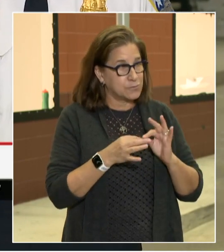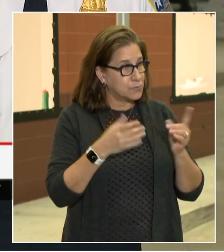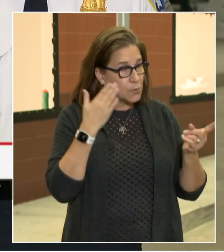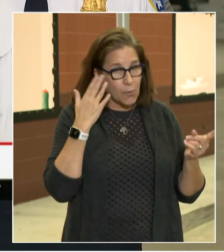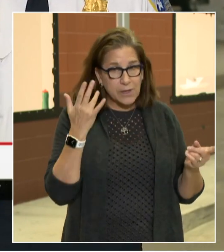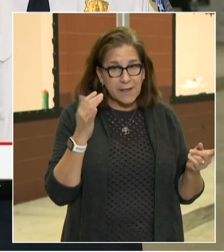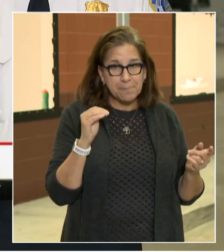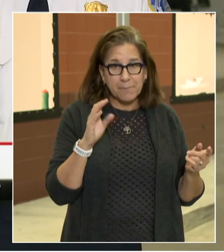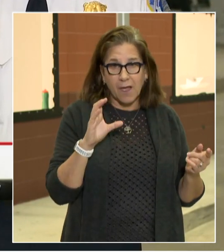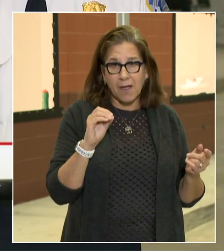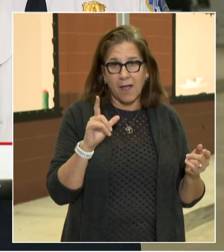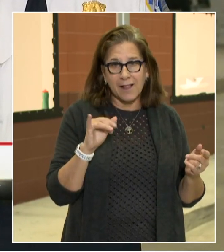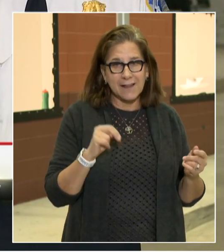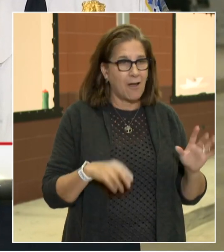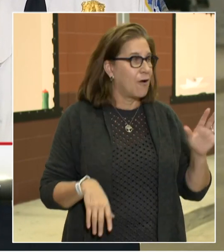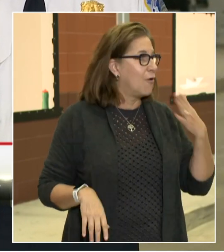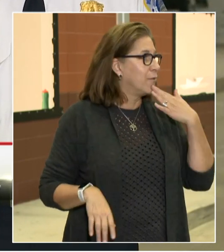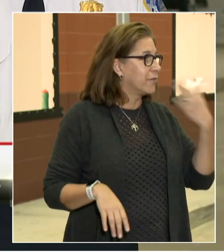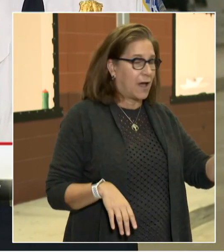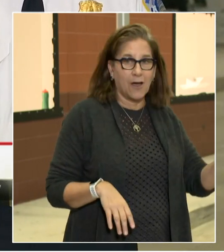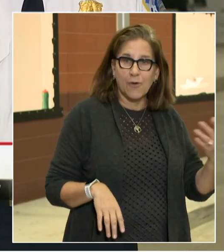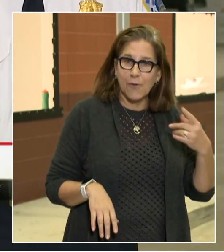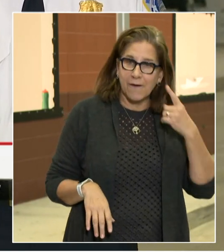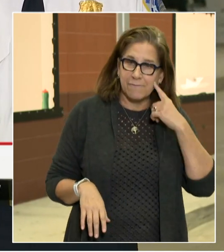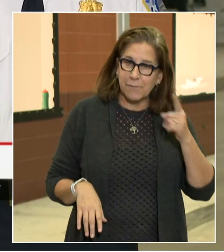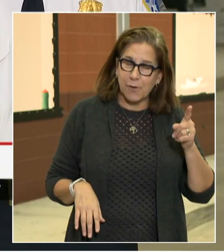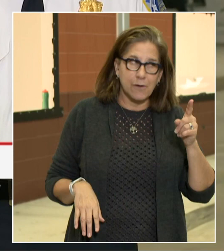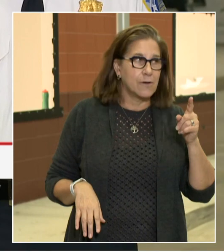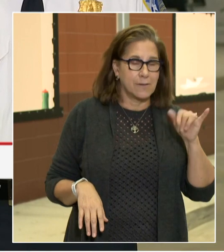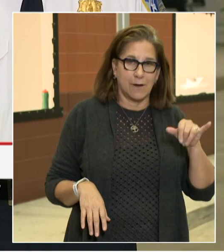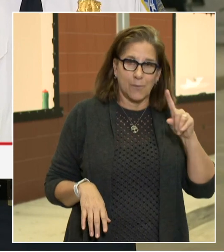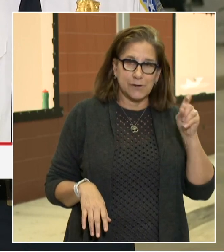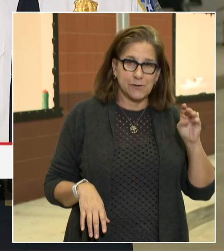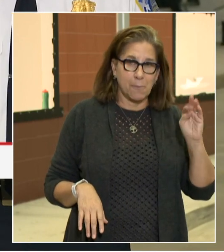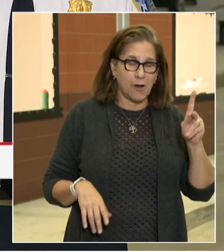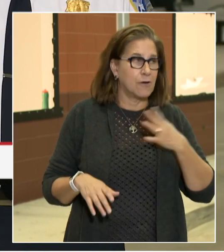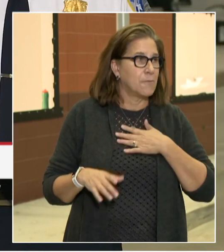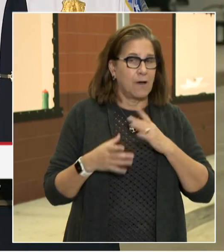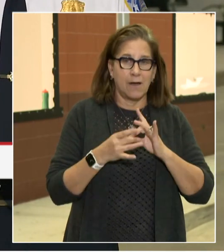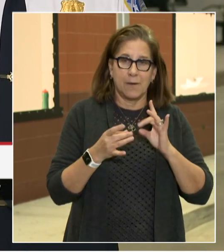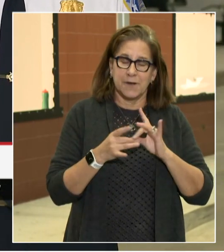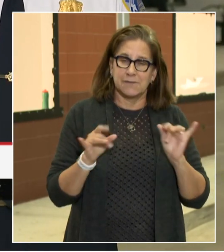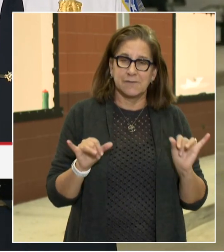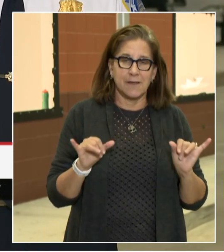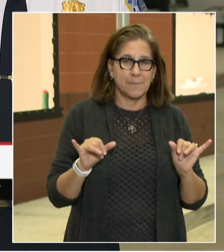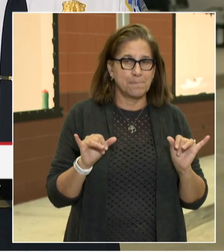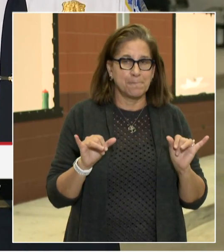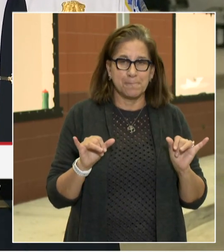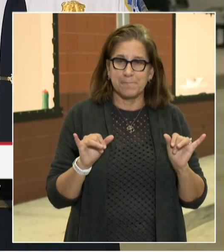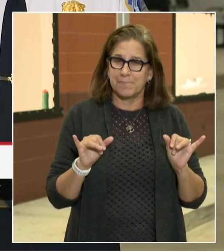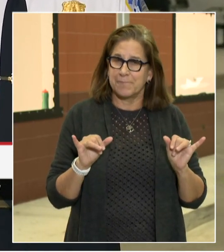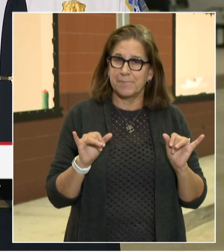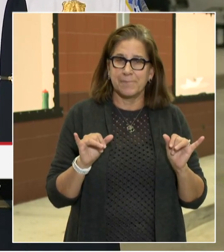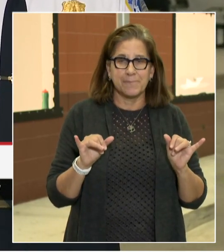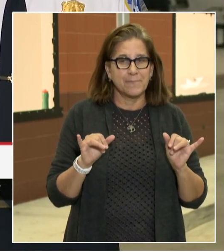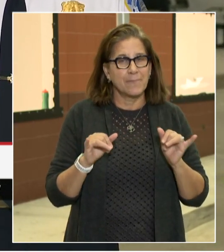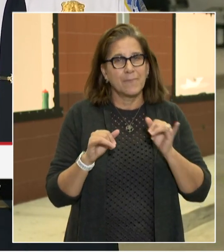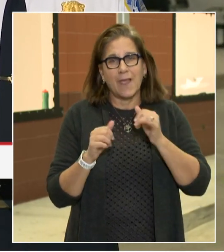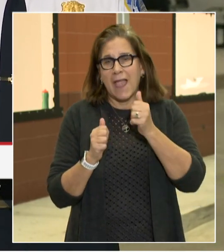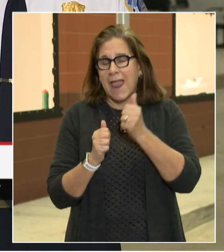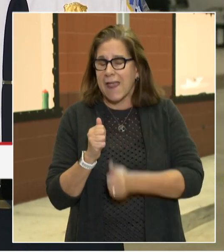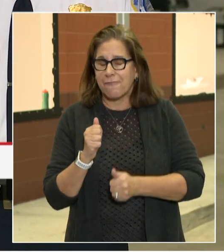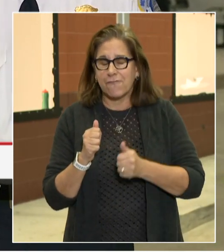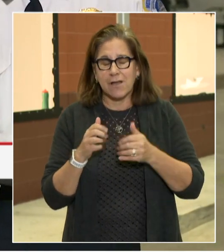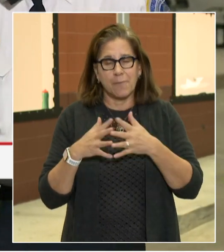and I think mine will be similar to every grateful American who looked at Colin Powell's